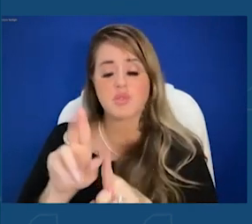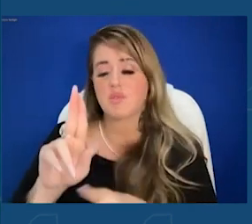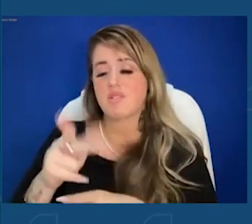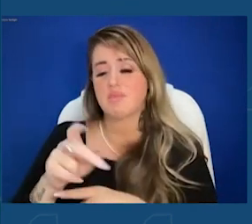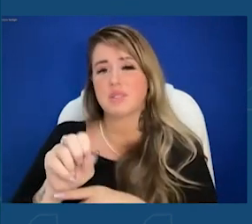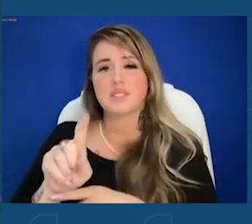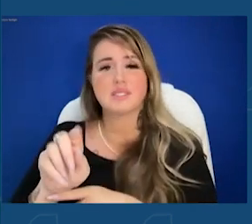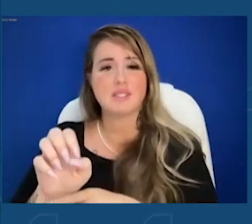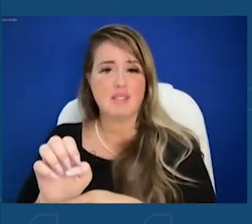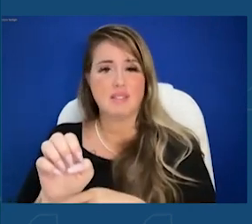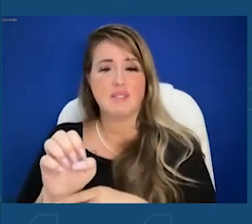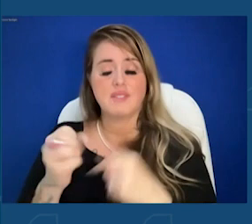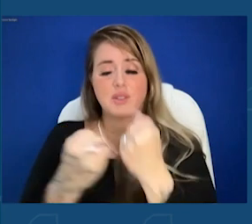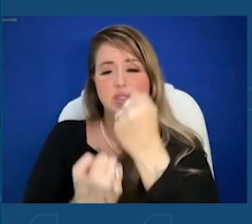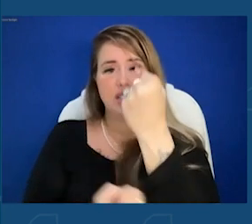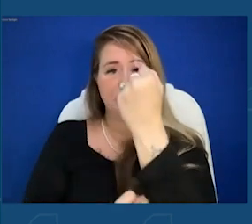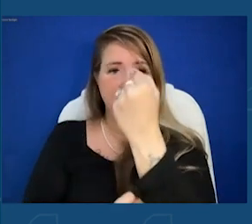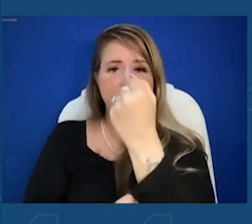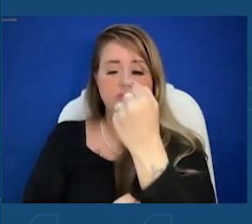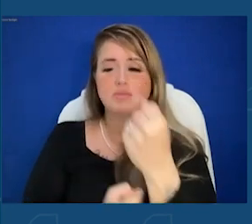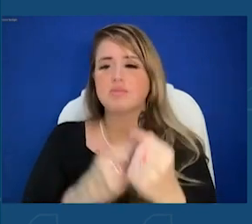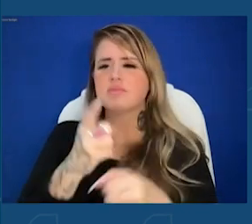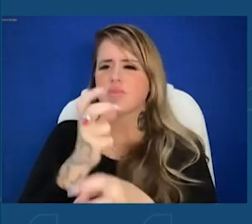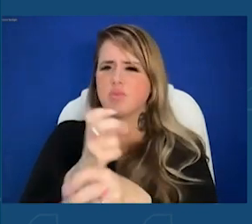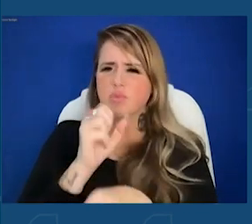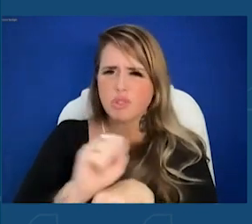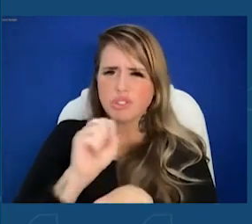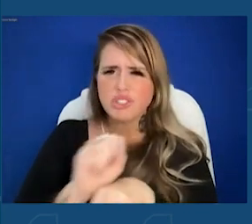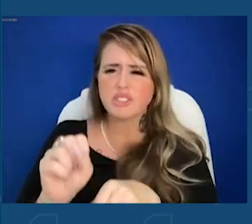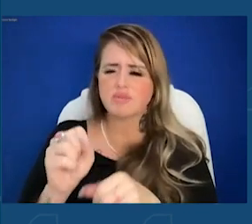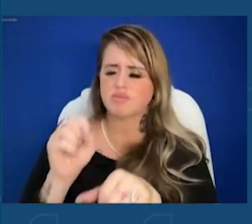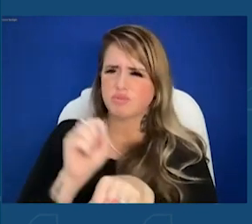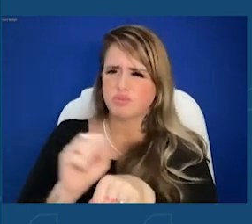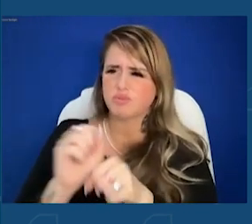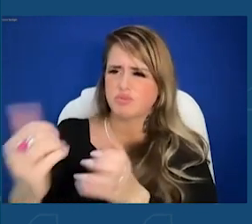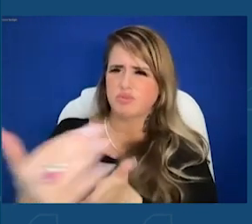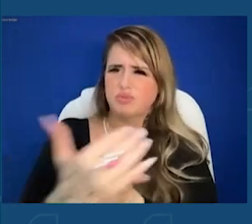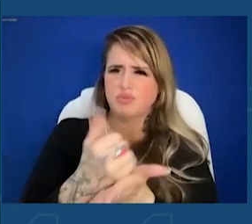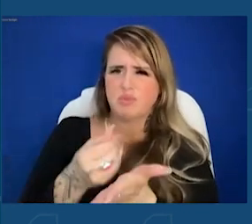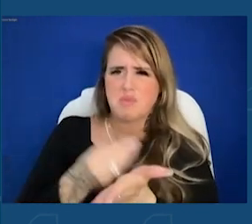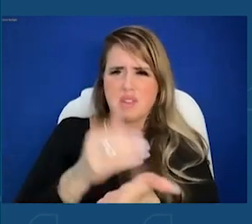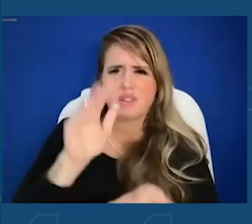team. Hardworking, raise the money. Thank you very much for that.